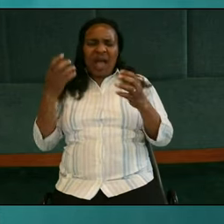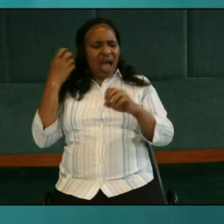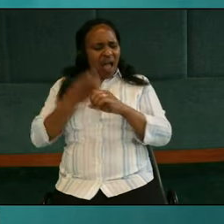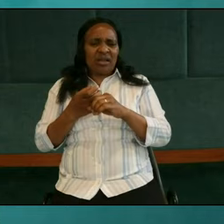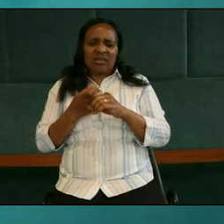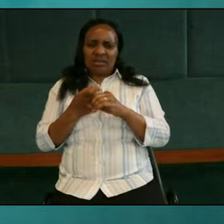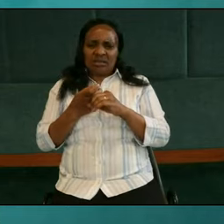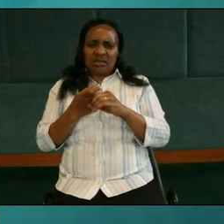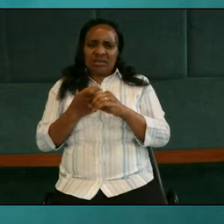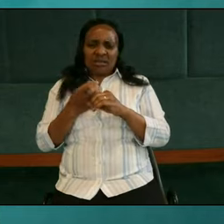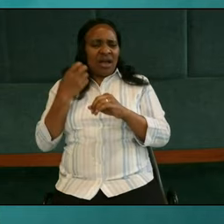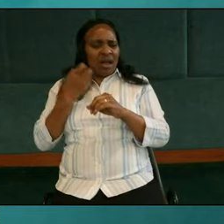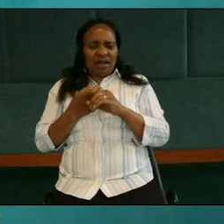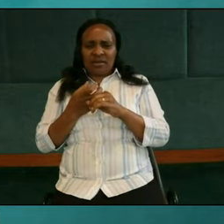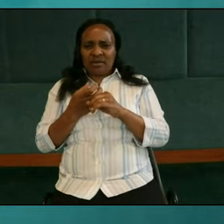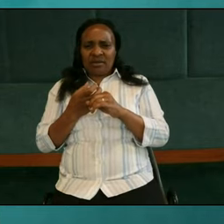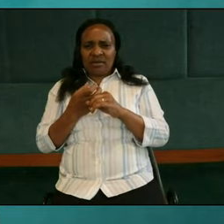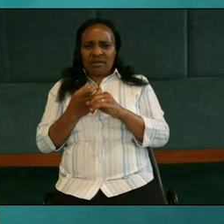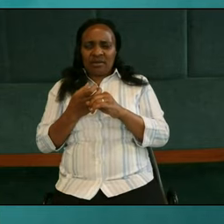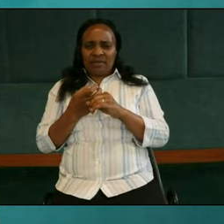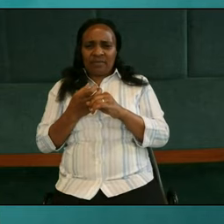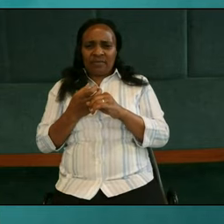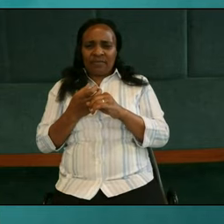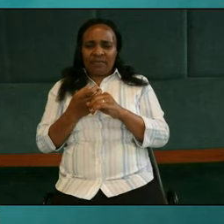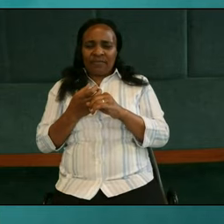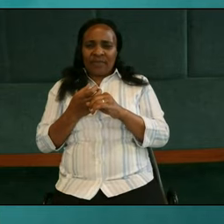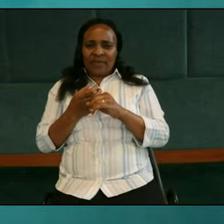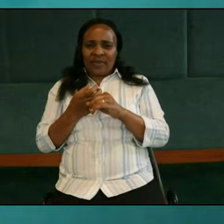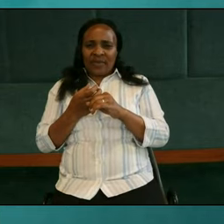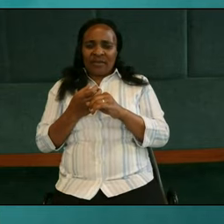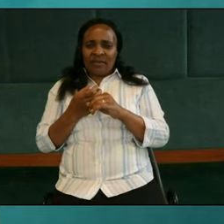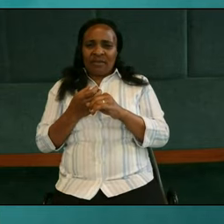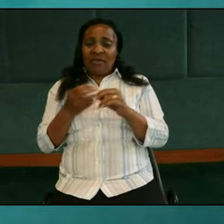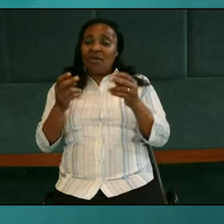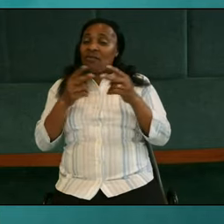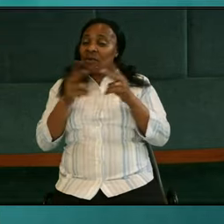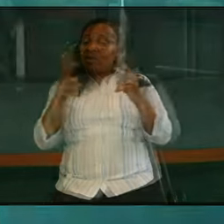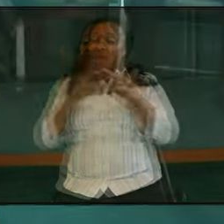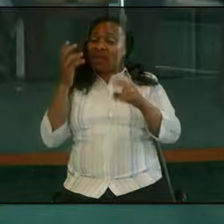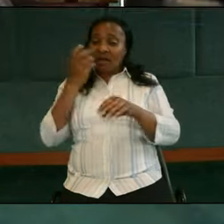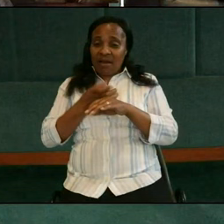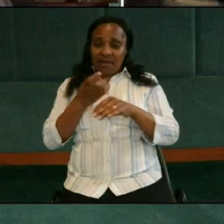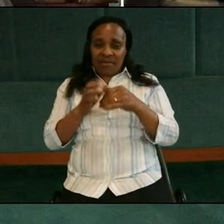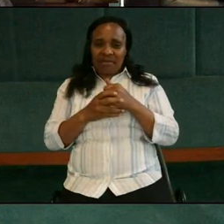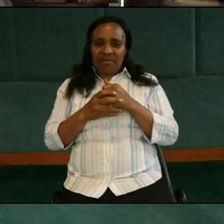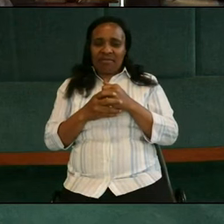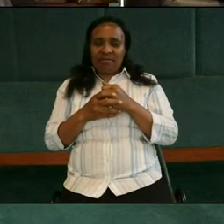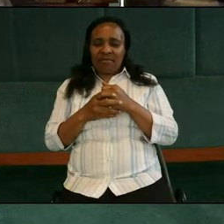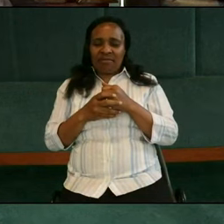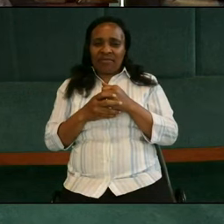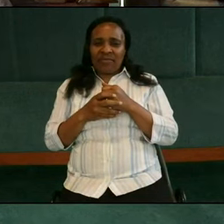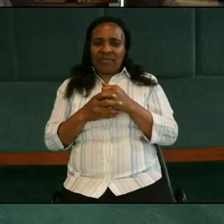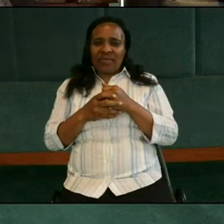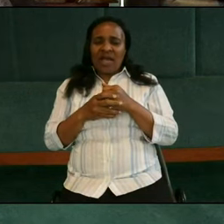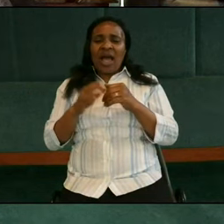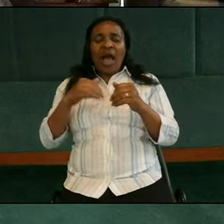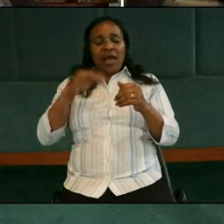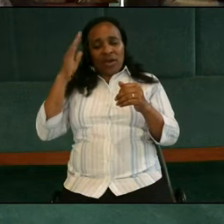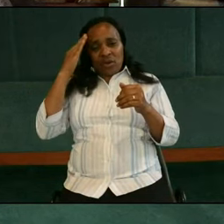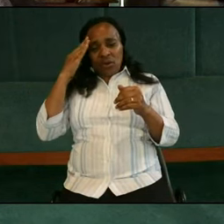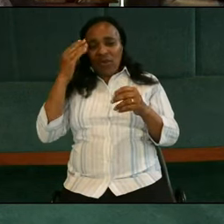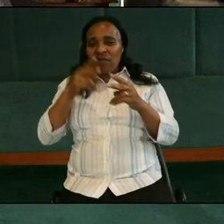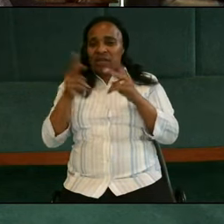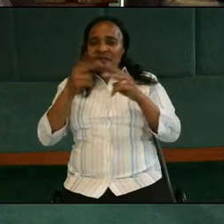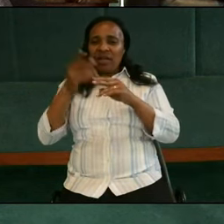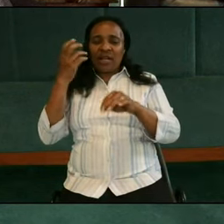hard. Mm-hmm. It's hard. Yes, Barbara, it's hard. It's really, really hard. I thought I was all and struggling. I know it's hard.